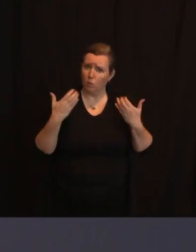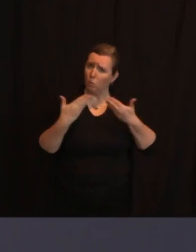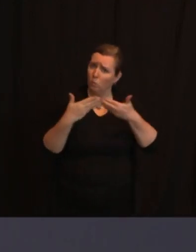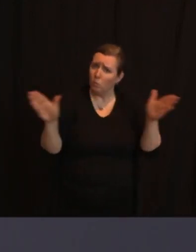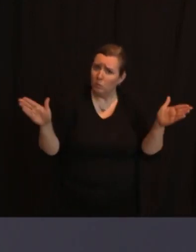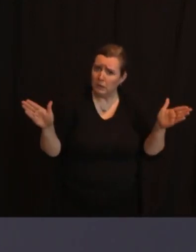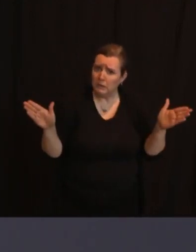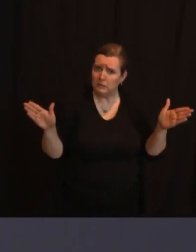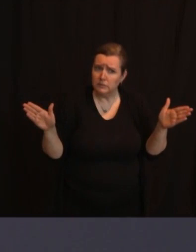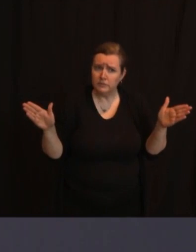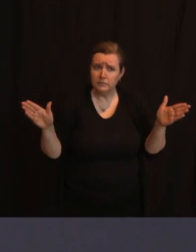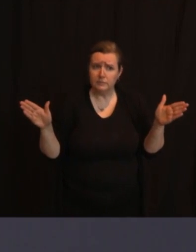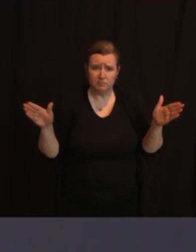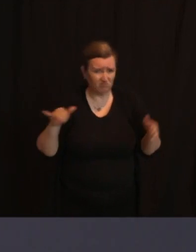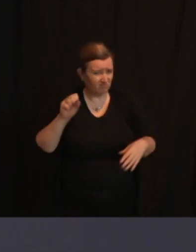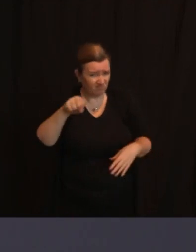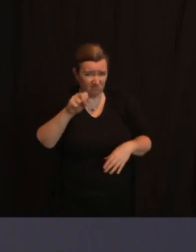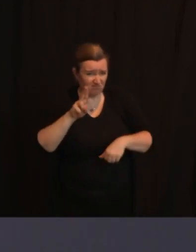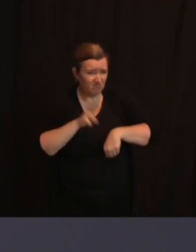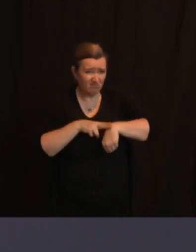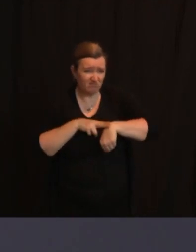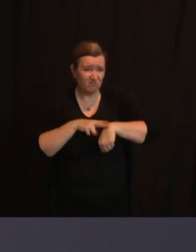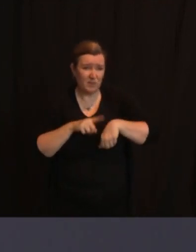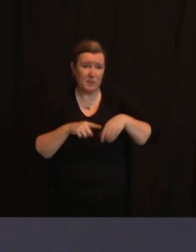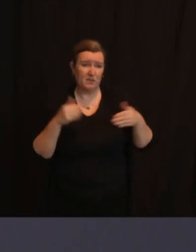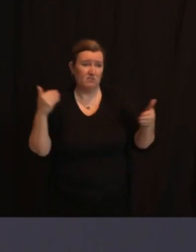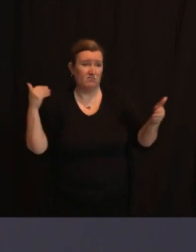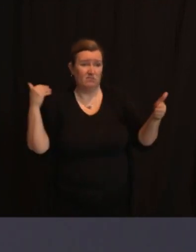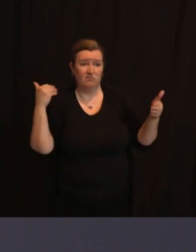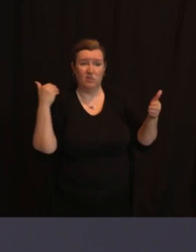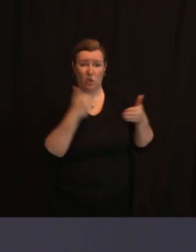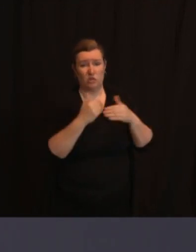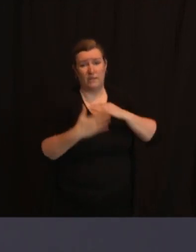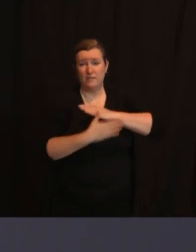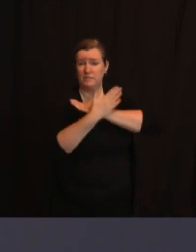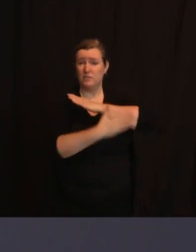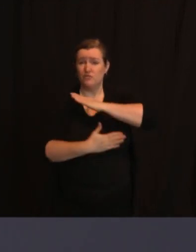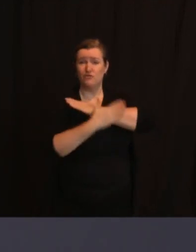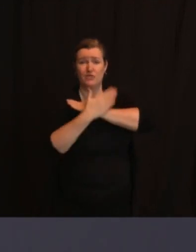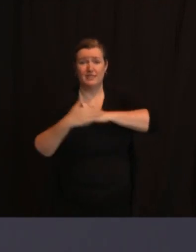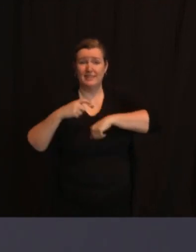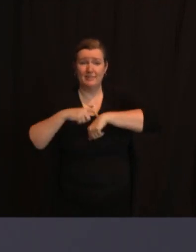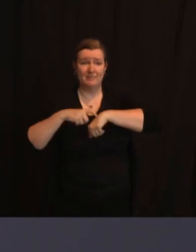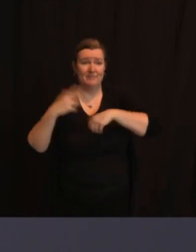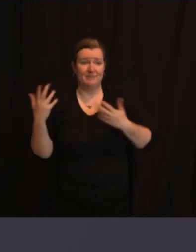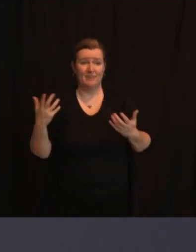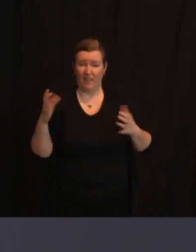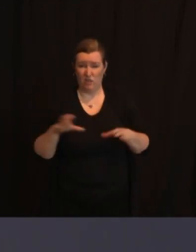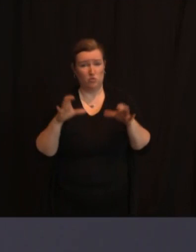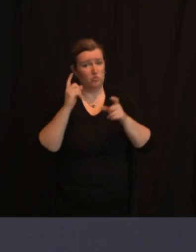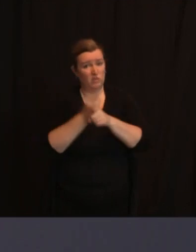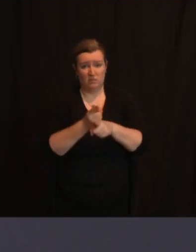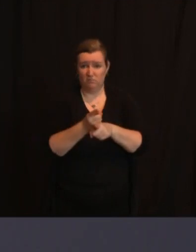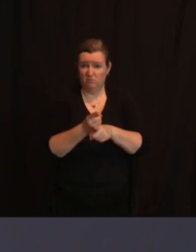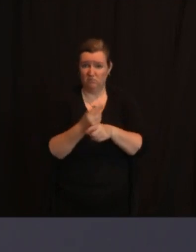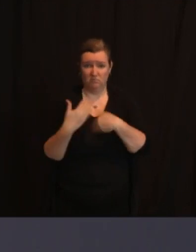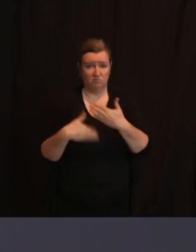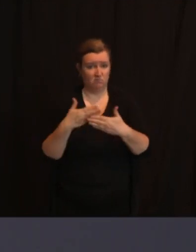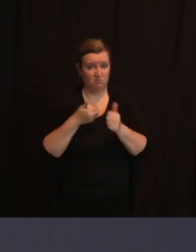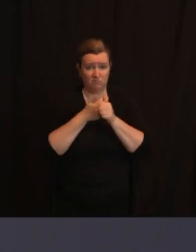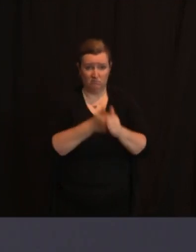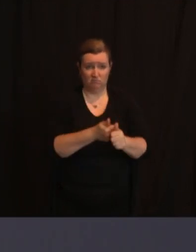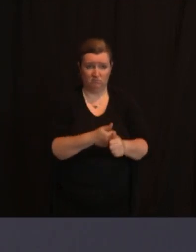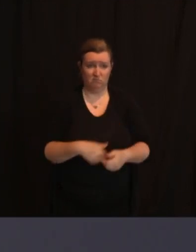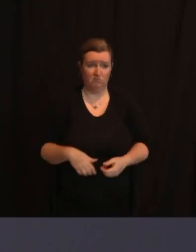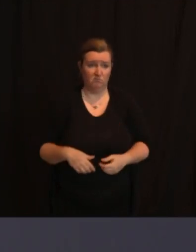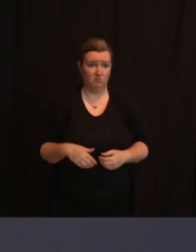season. No one wants that to happen more than I do, but we got to do it right. And as I said, we're not just reporting over 300